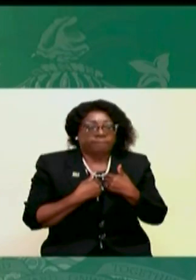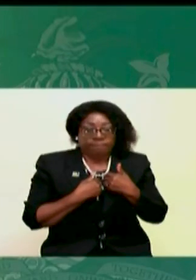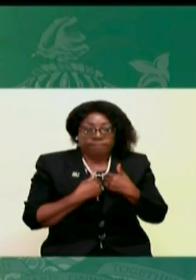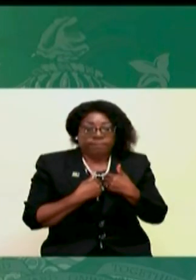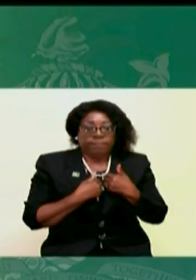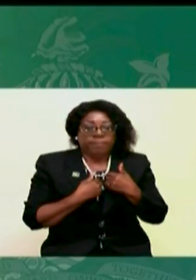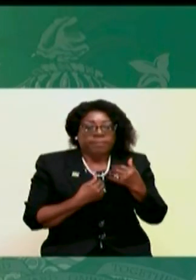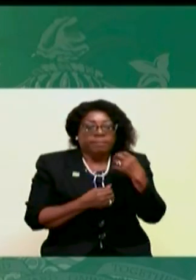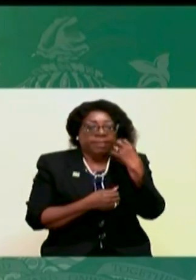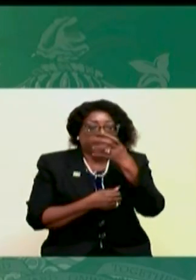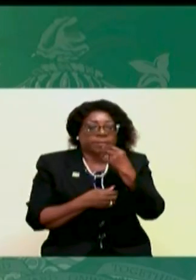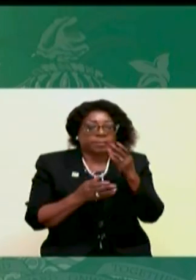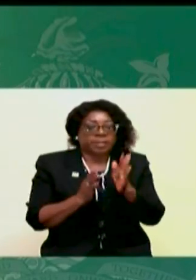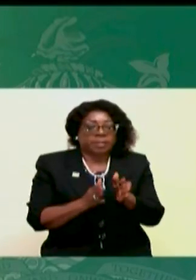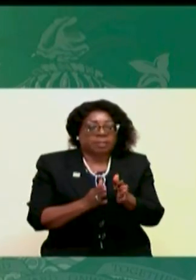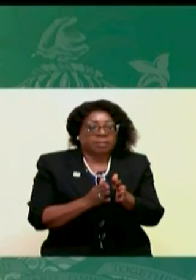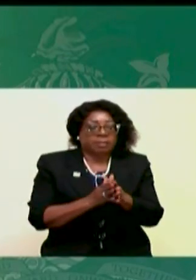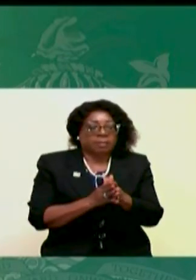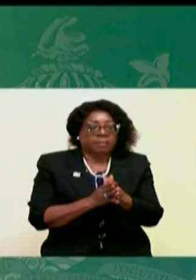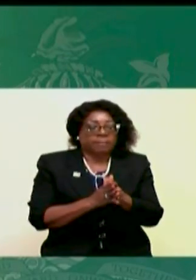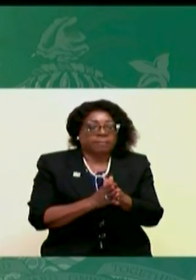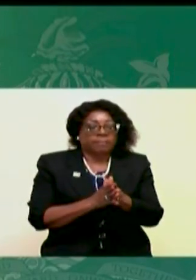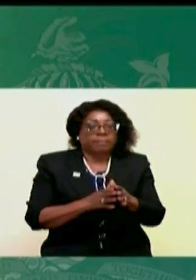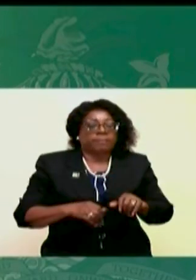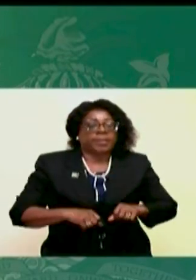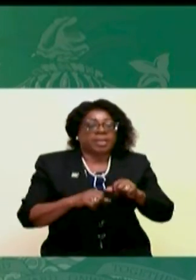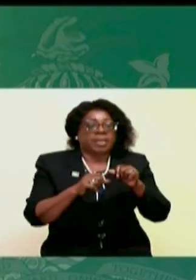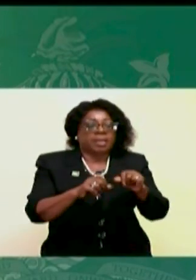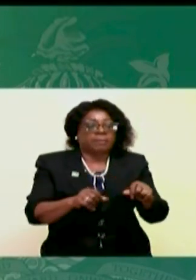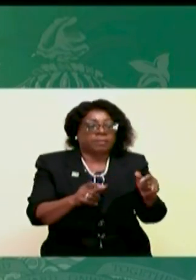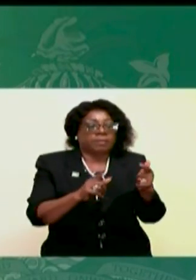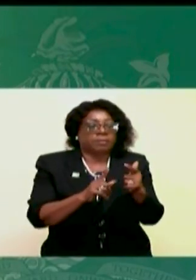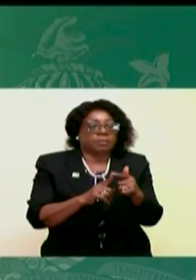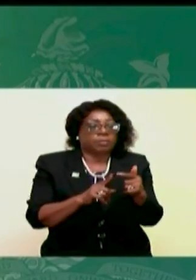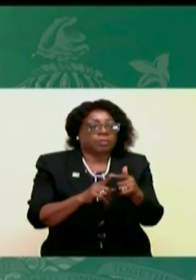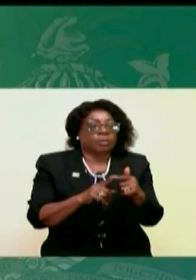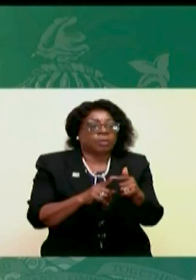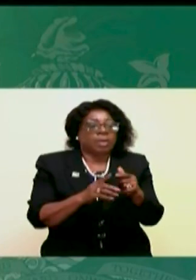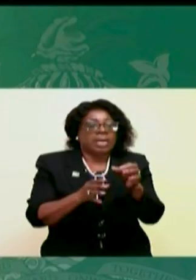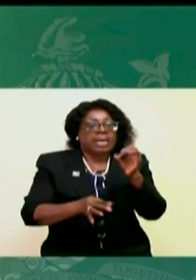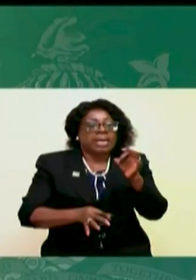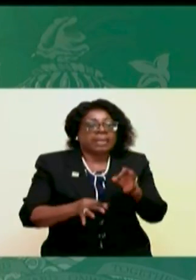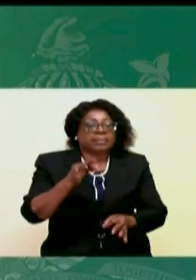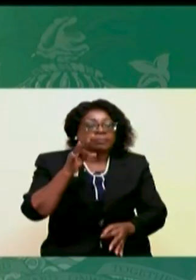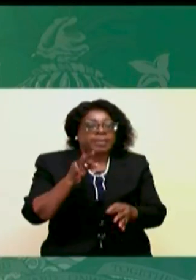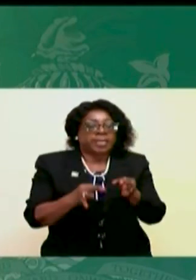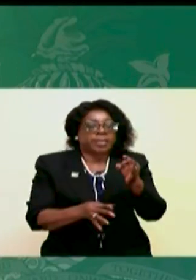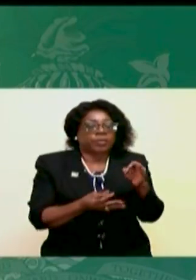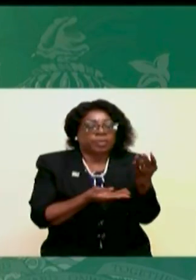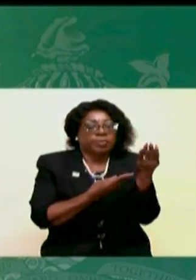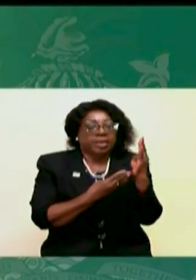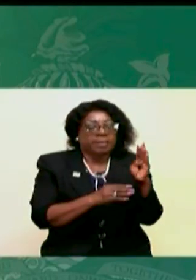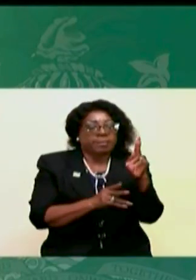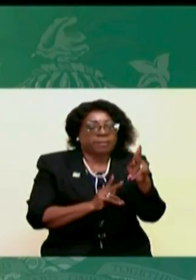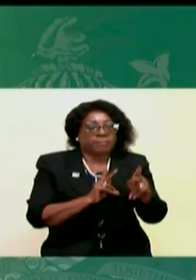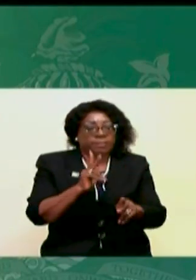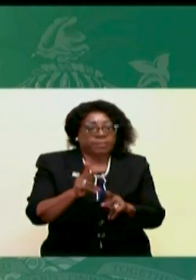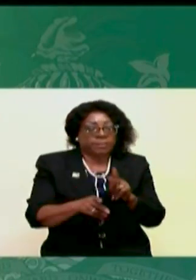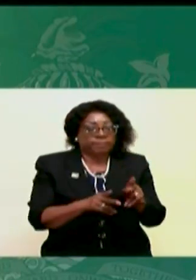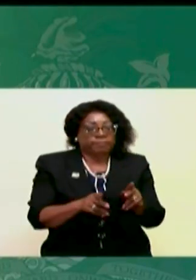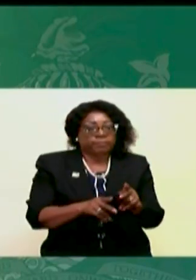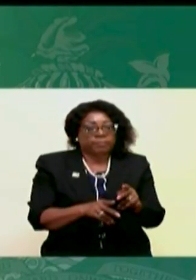Madam Speaker, been able to explain to the Bahamian people,